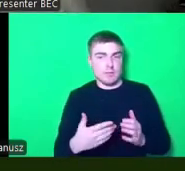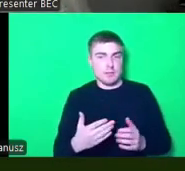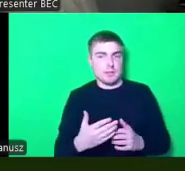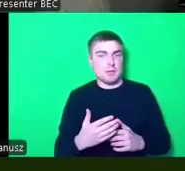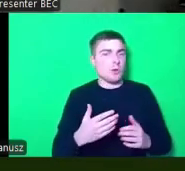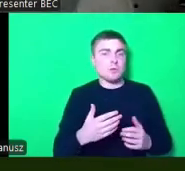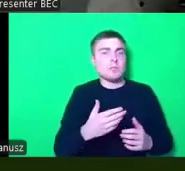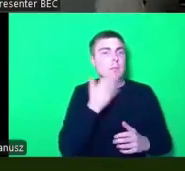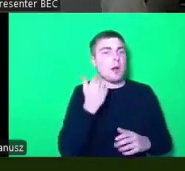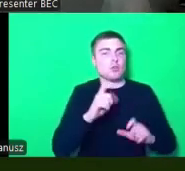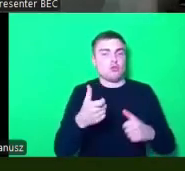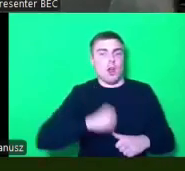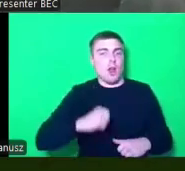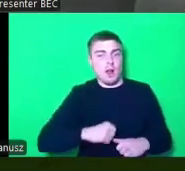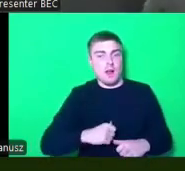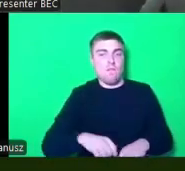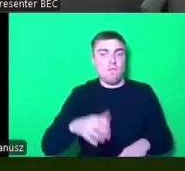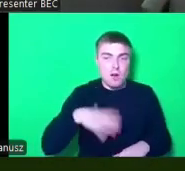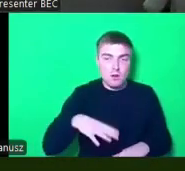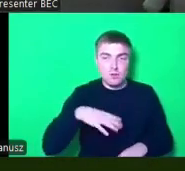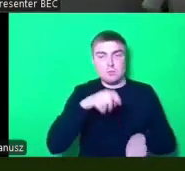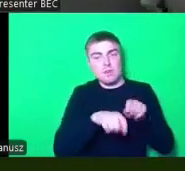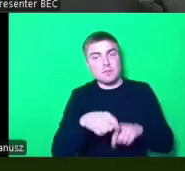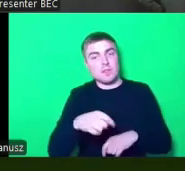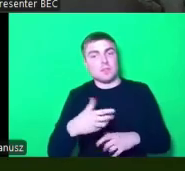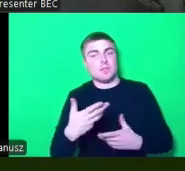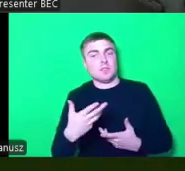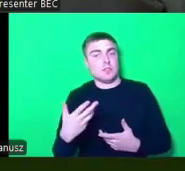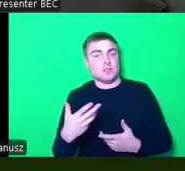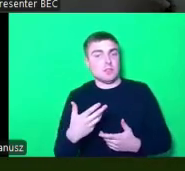exotic plantations, but we have a whole,